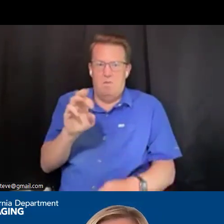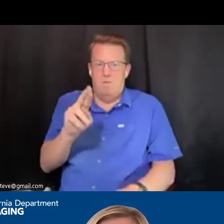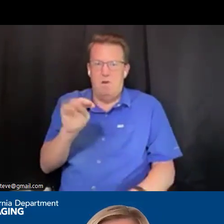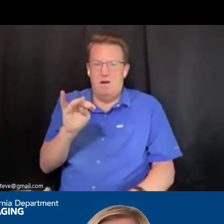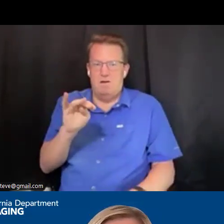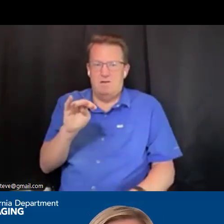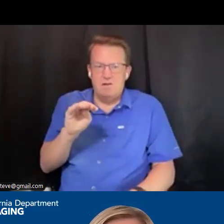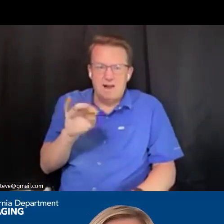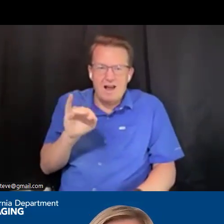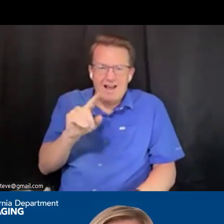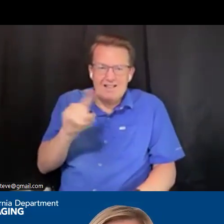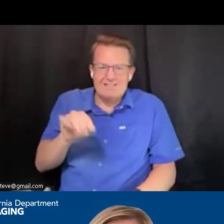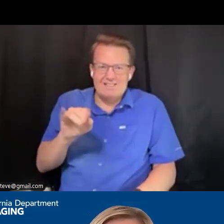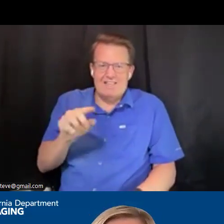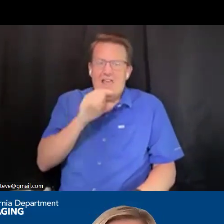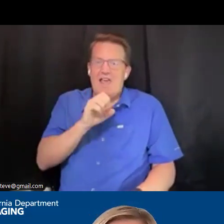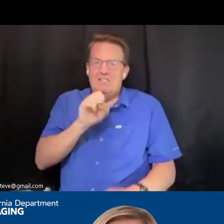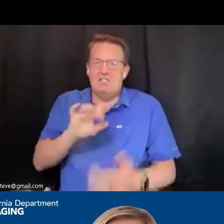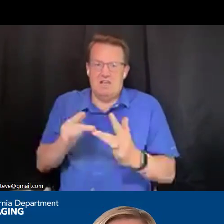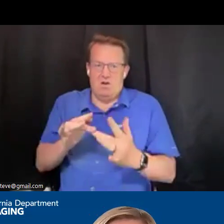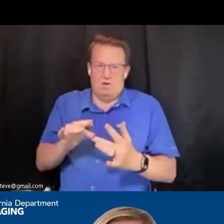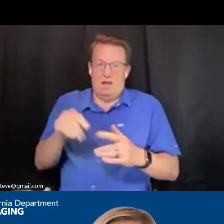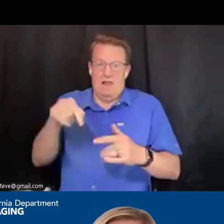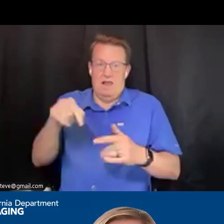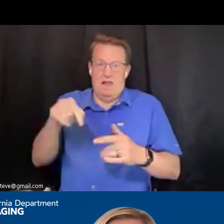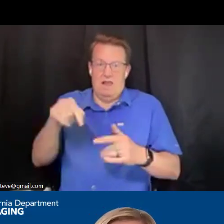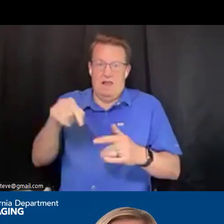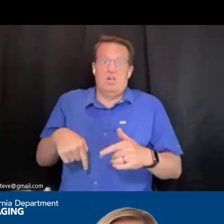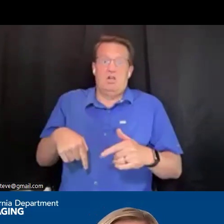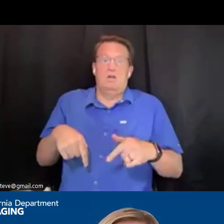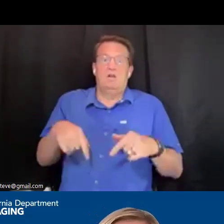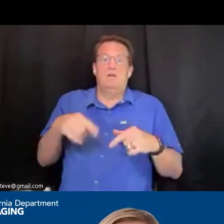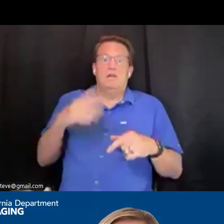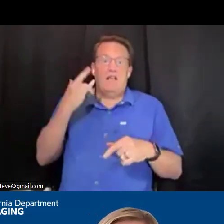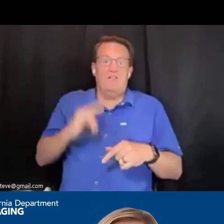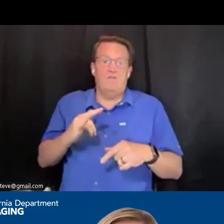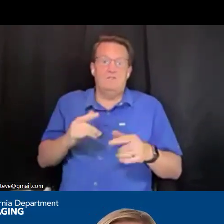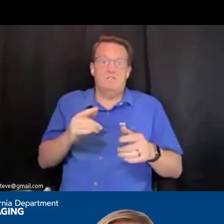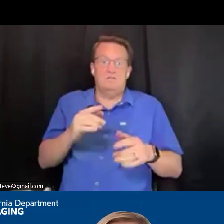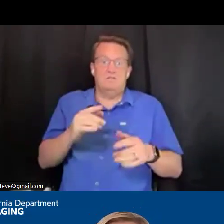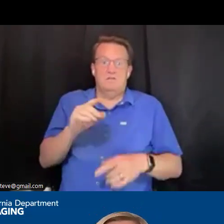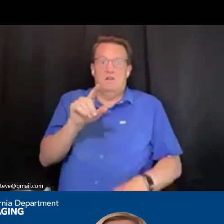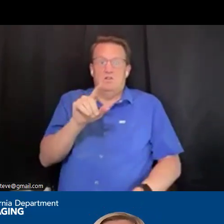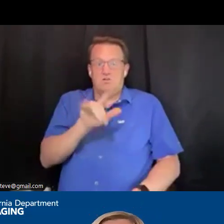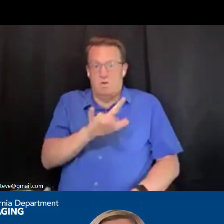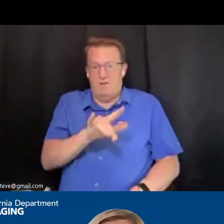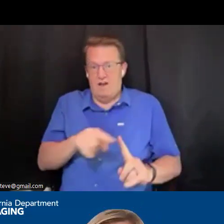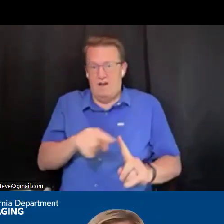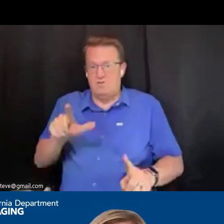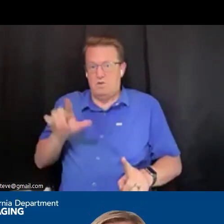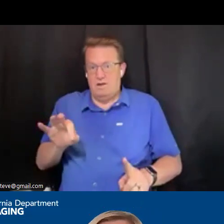2025-2029 State Plan on Aging was approved by the Federal Administration for Community Living.